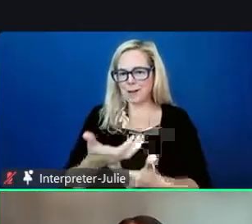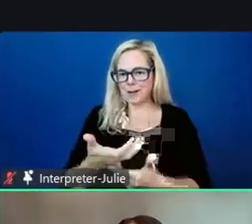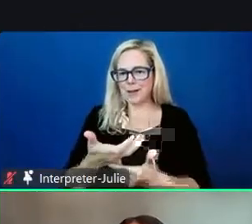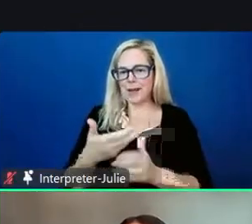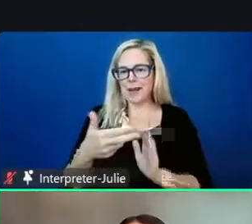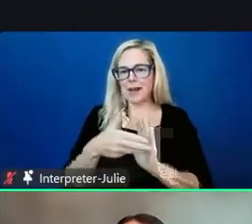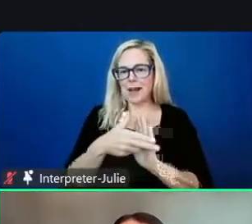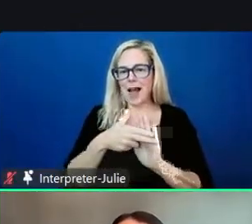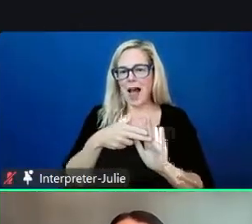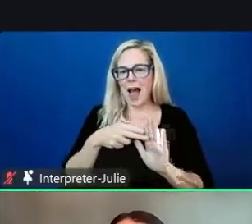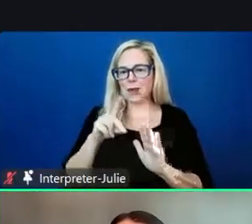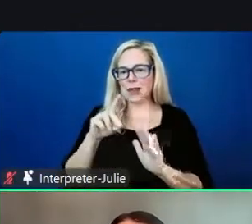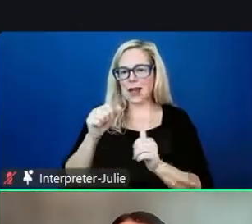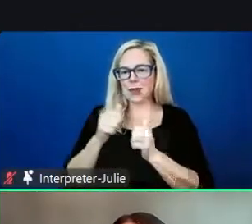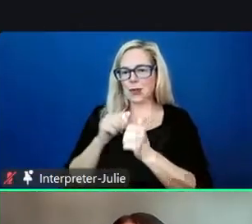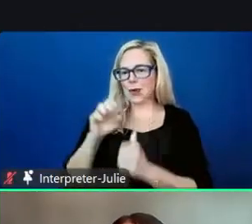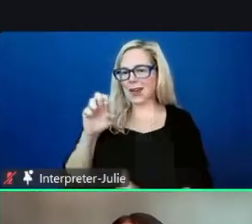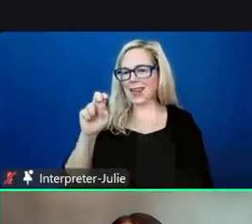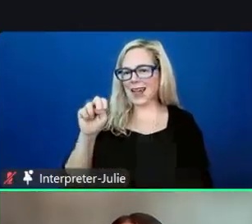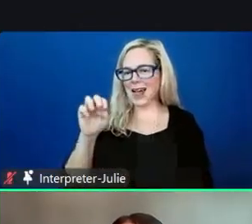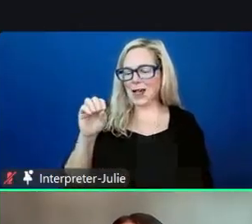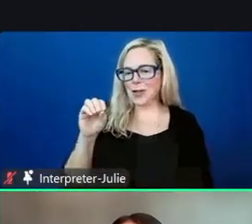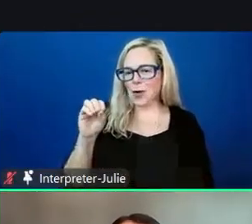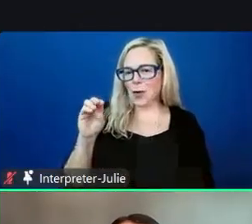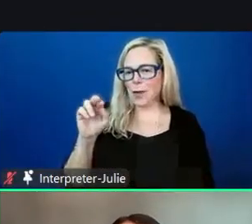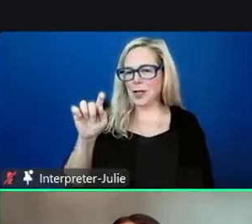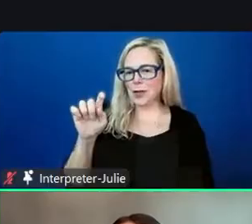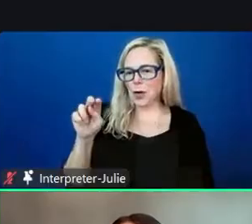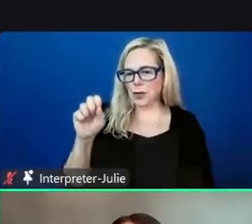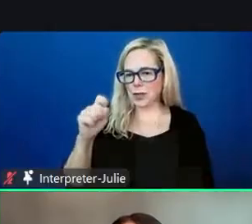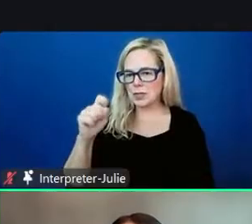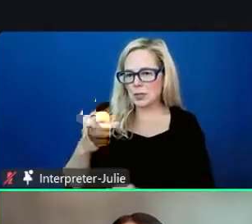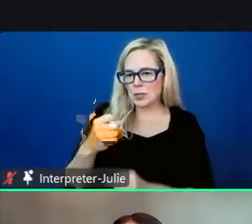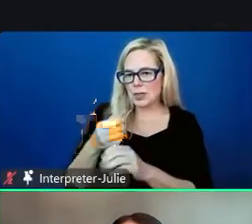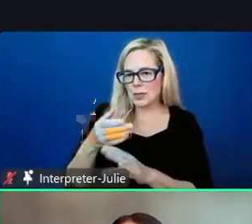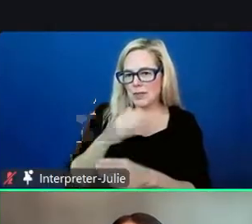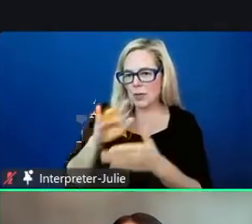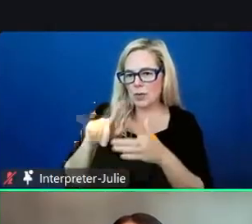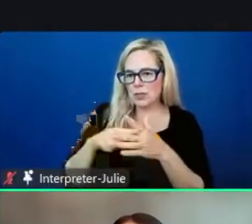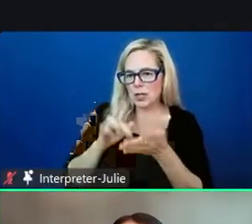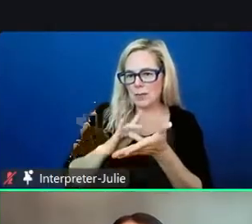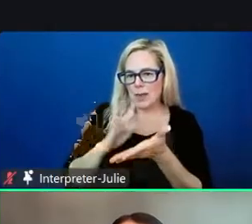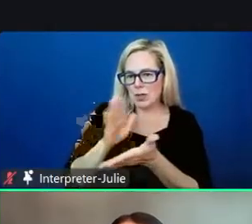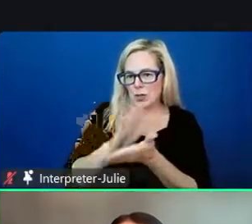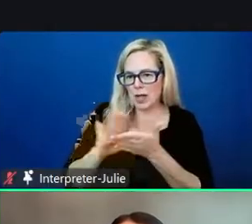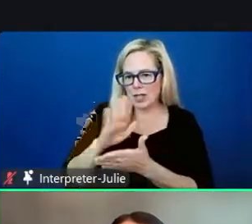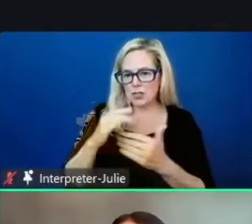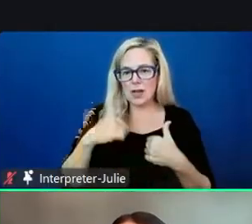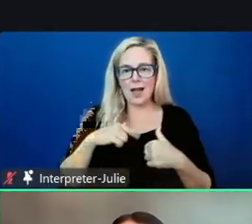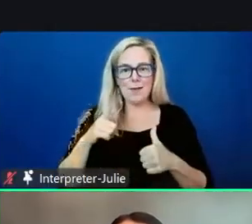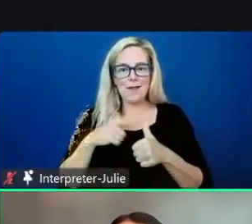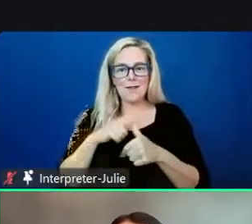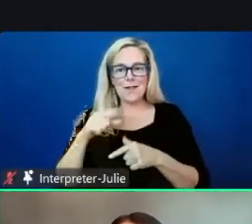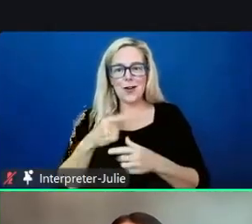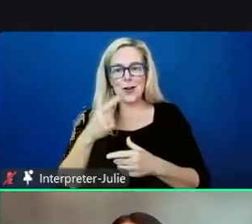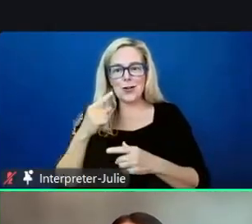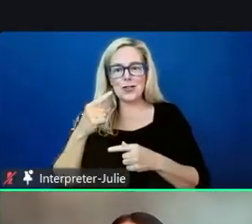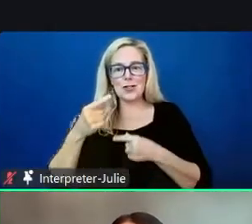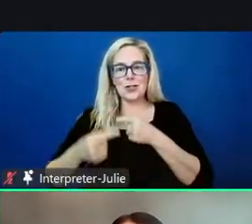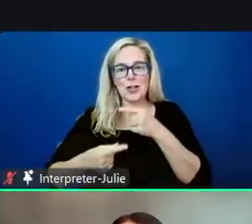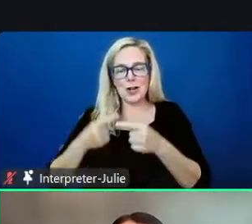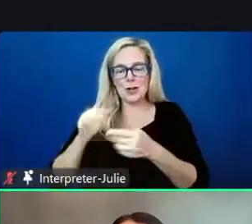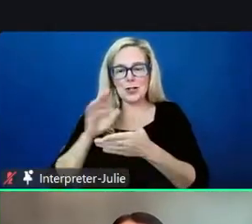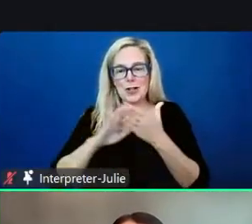endometriosis after college, about a year before starting medical school. I'm a first generation college graduate, the first in medicine